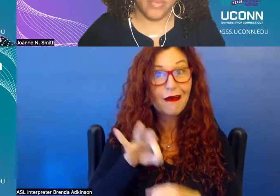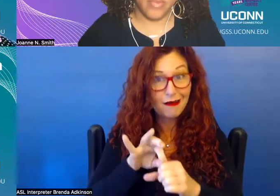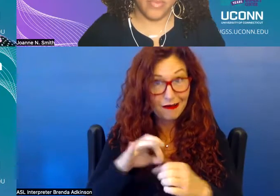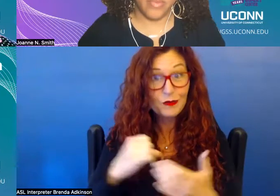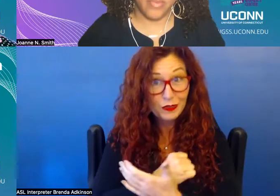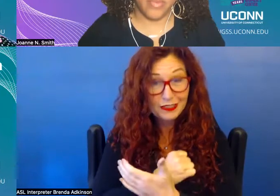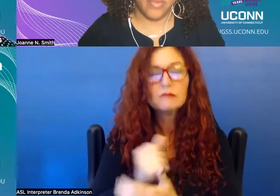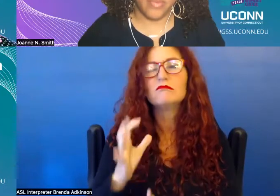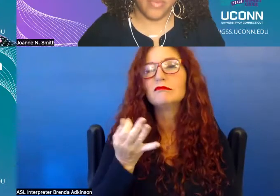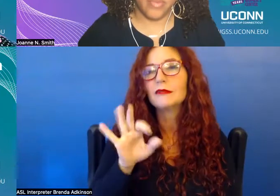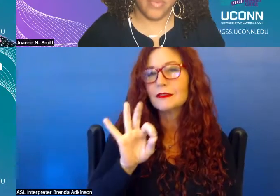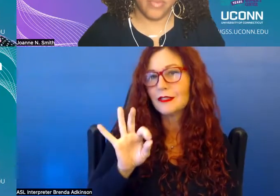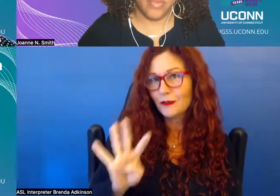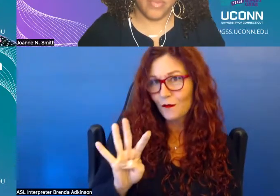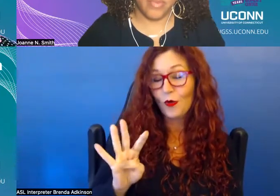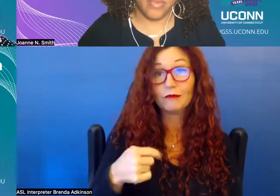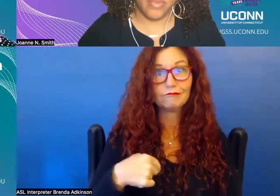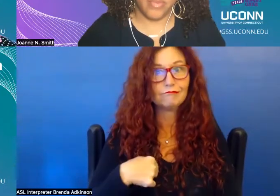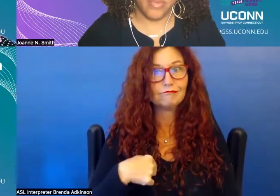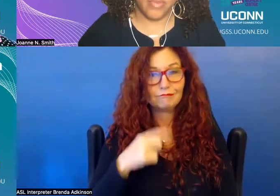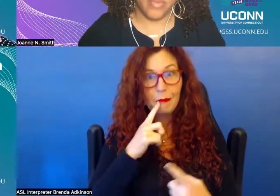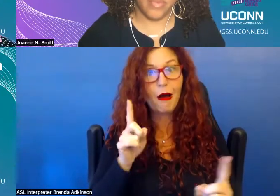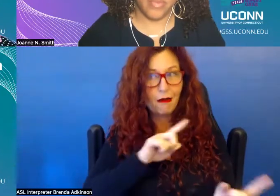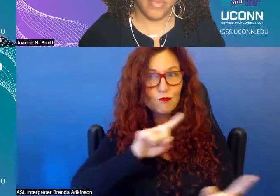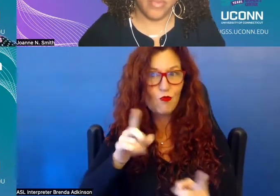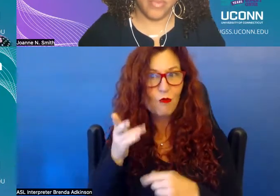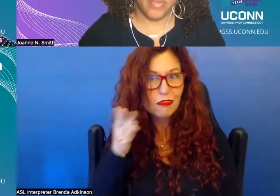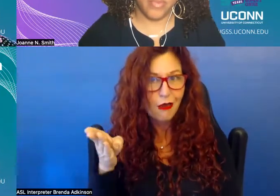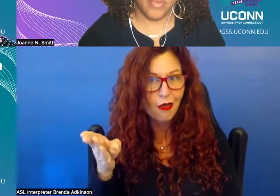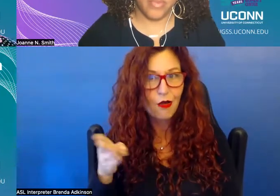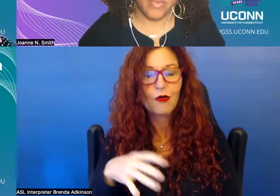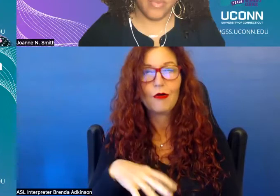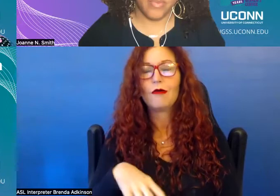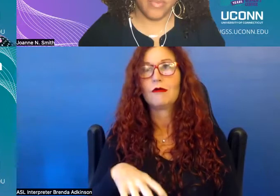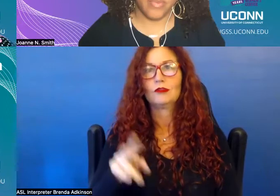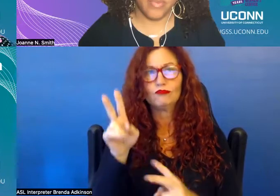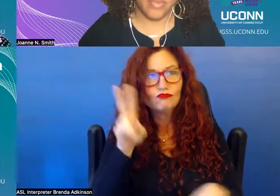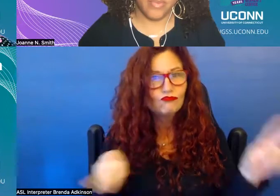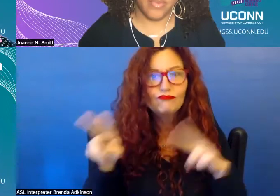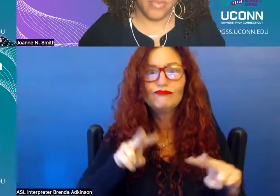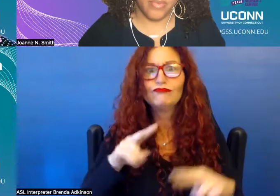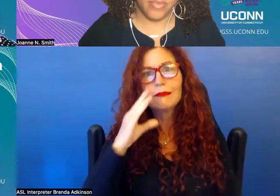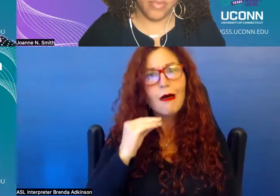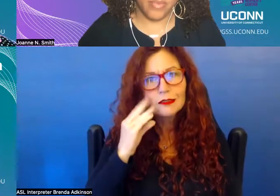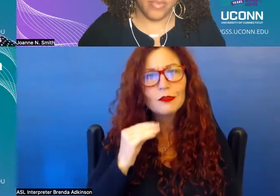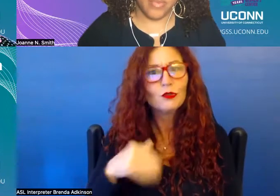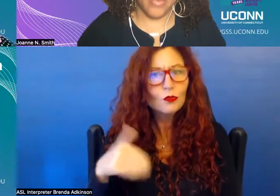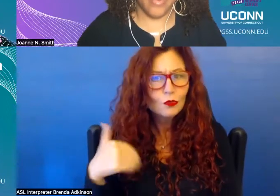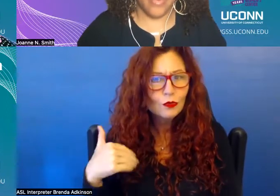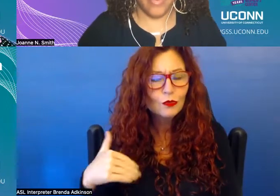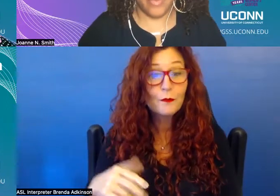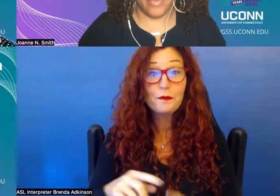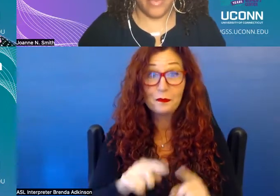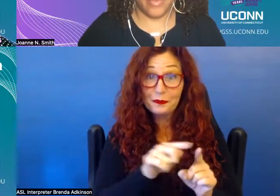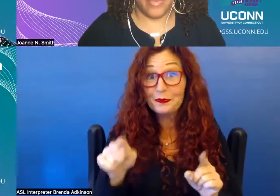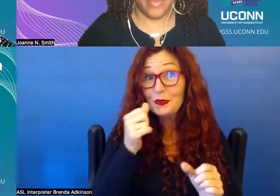of the American Friends Service Committee delegation. I share that because while we were there, and it was, I mean, for those of us who